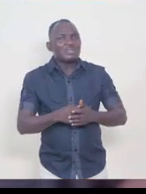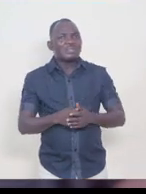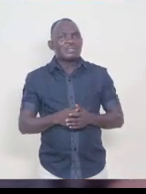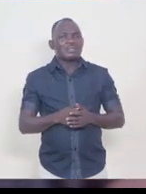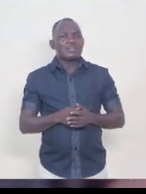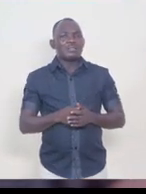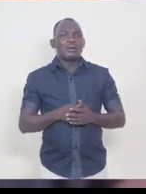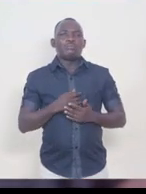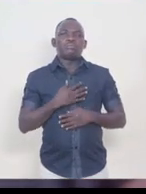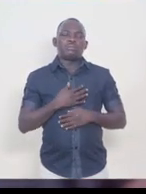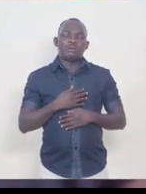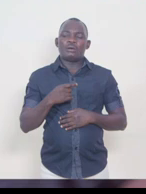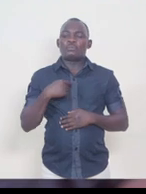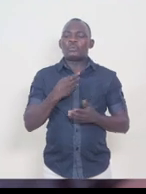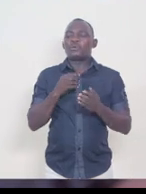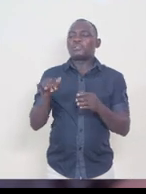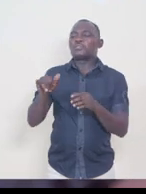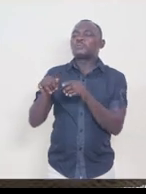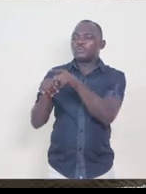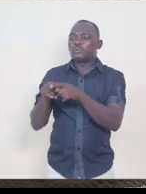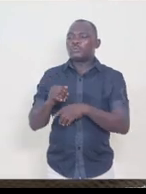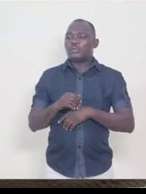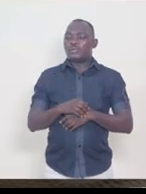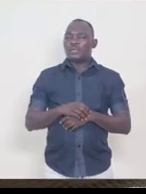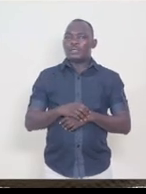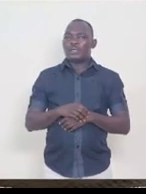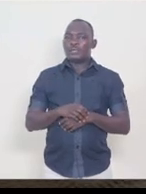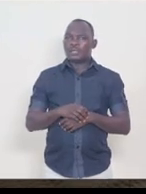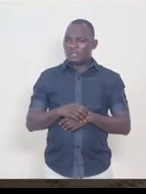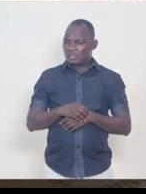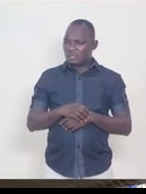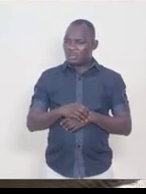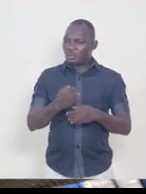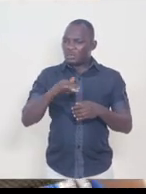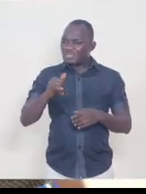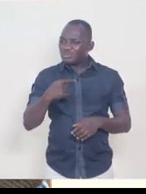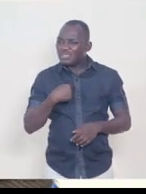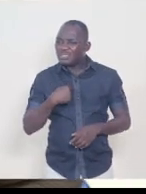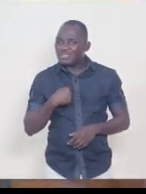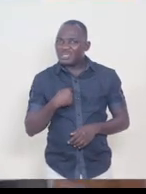I want to be like you.